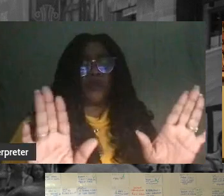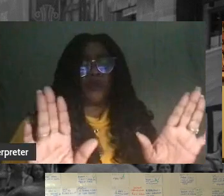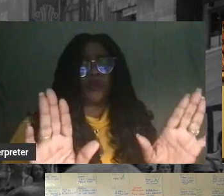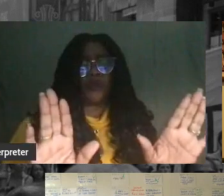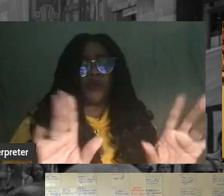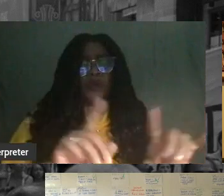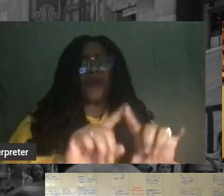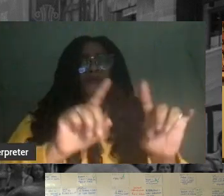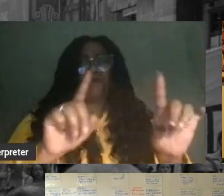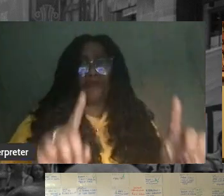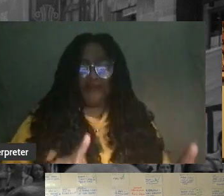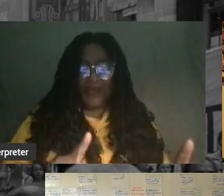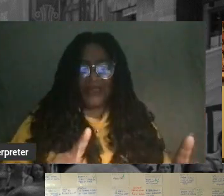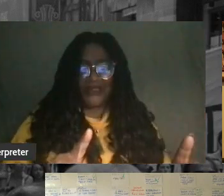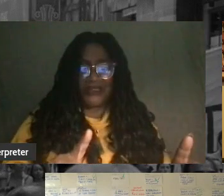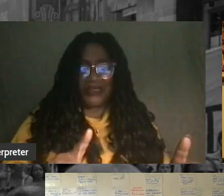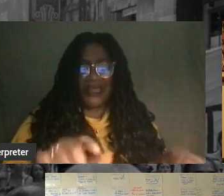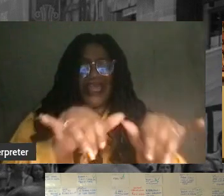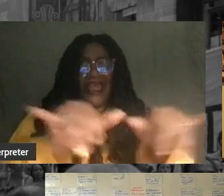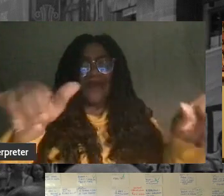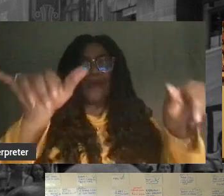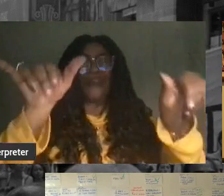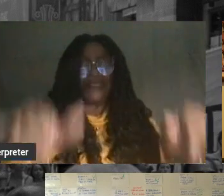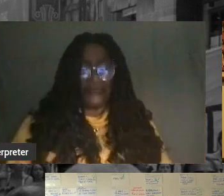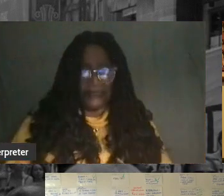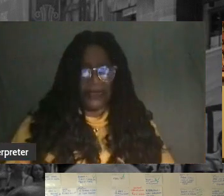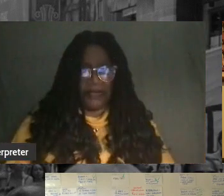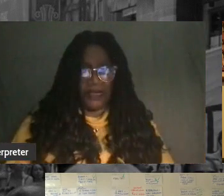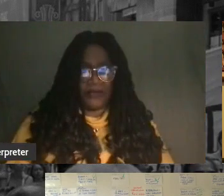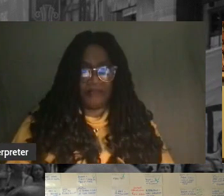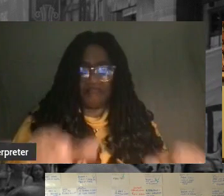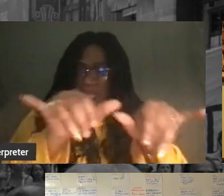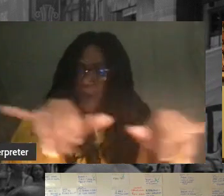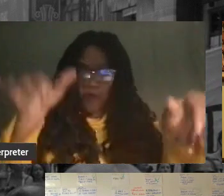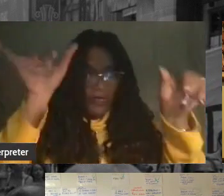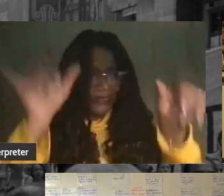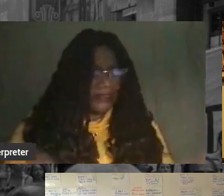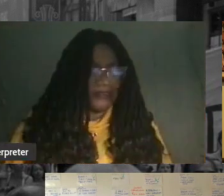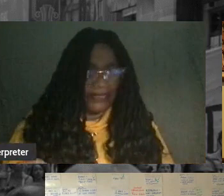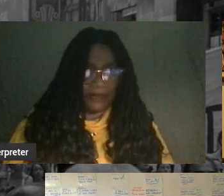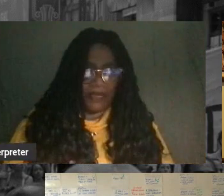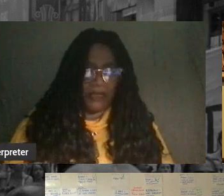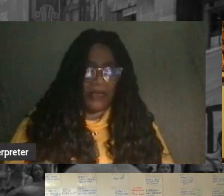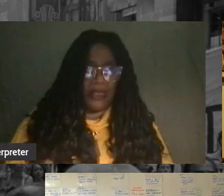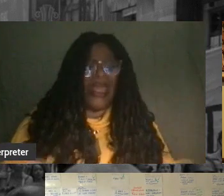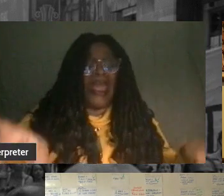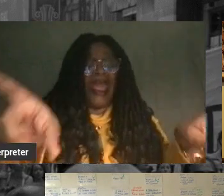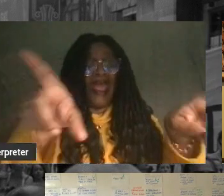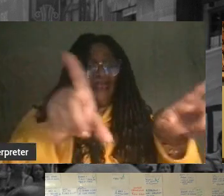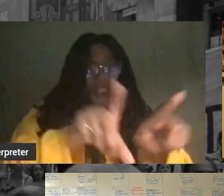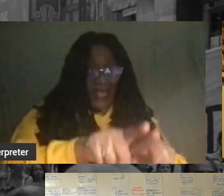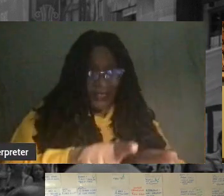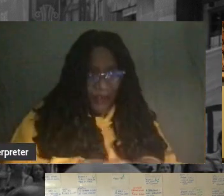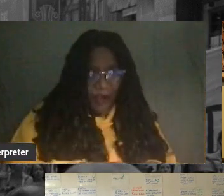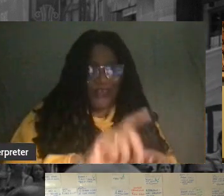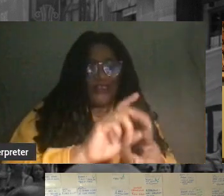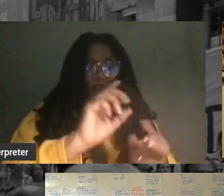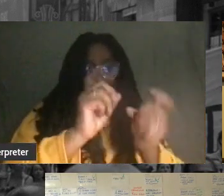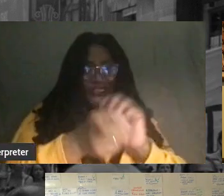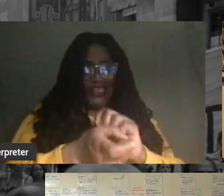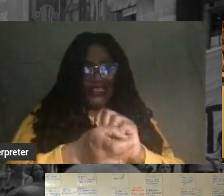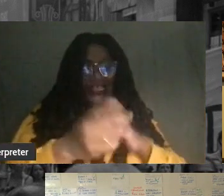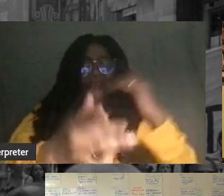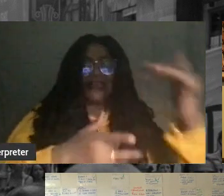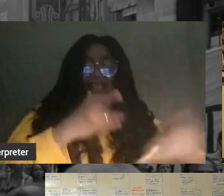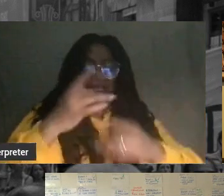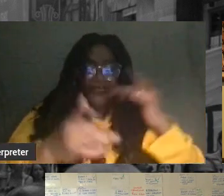It was systemic. And that's also changing. So that's actually a very exciting part of my career right